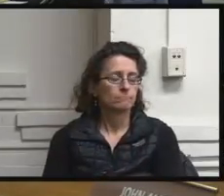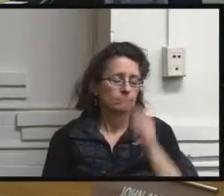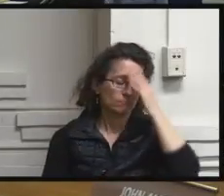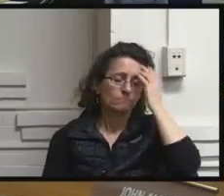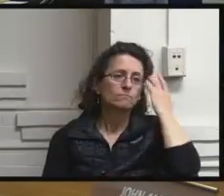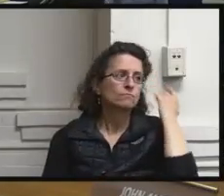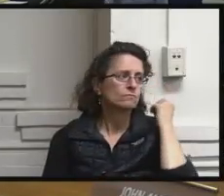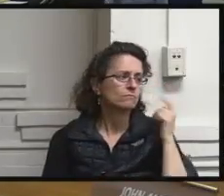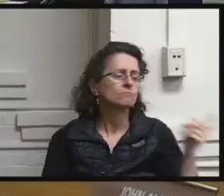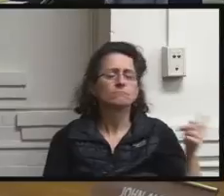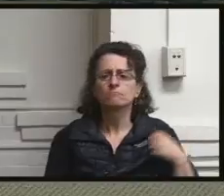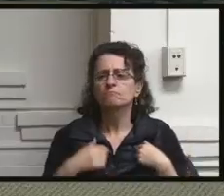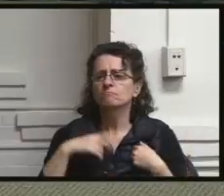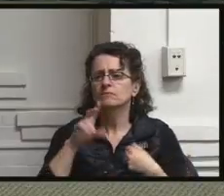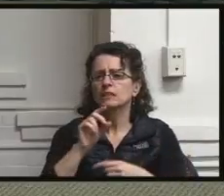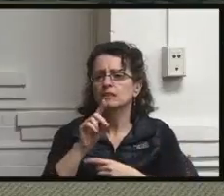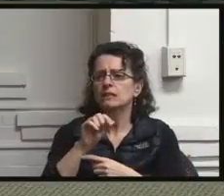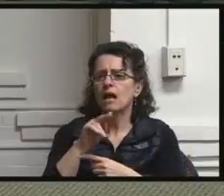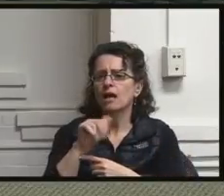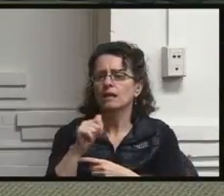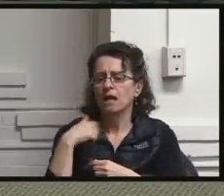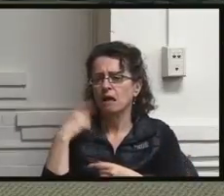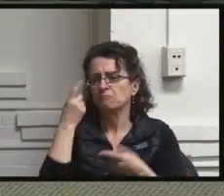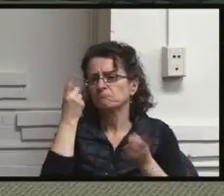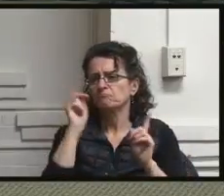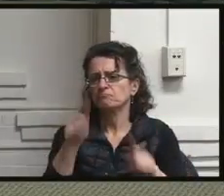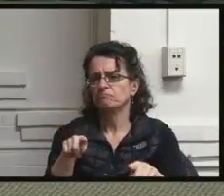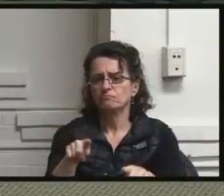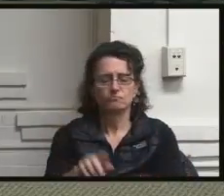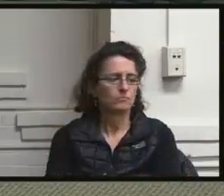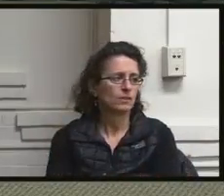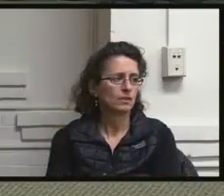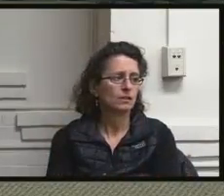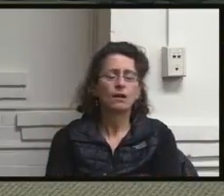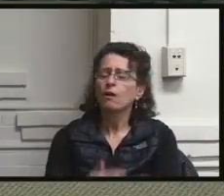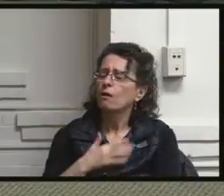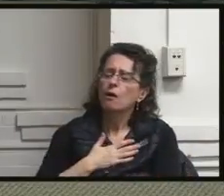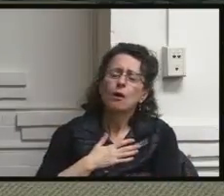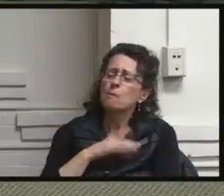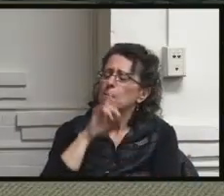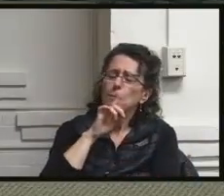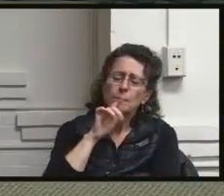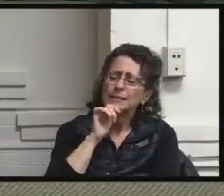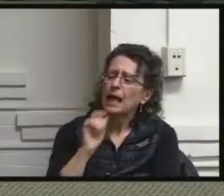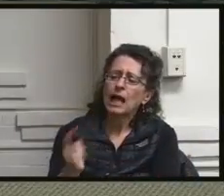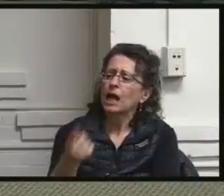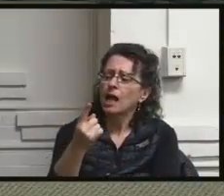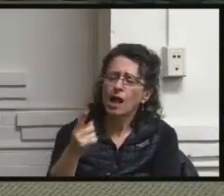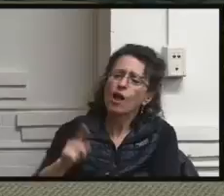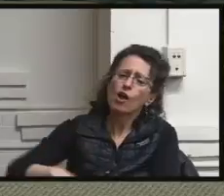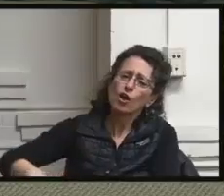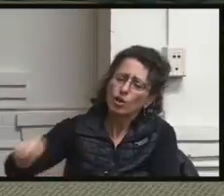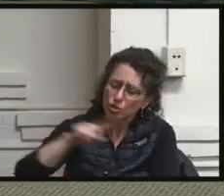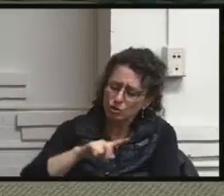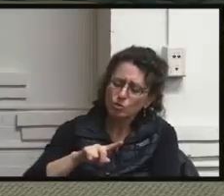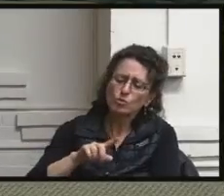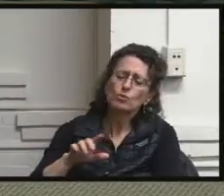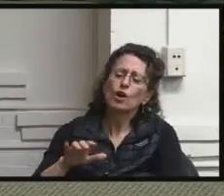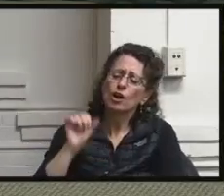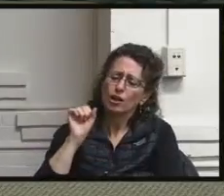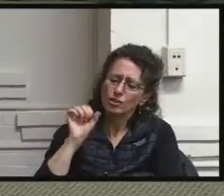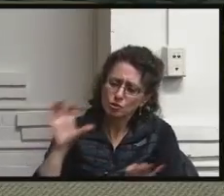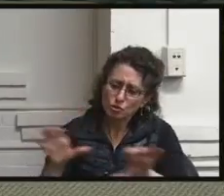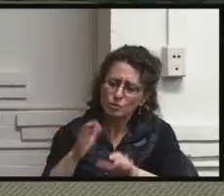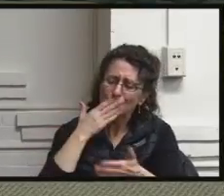Is it? I agree. And I just want to say, too, it's not at all personal. I think the work that you all are doing makes a